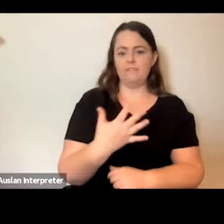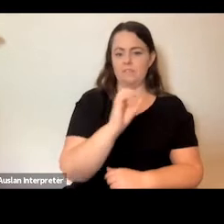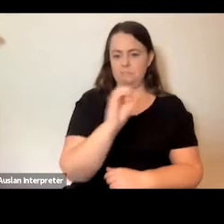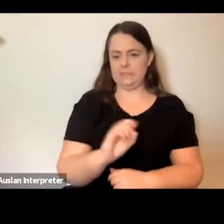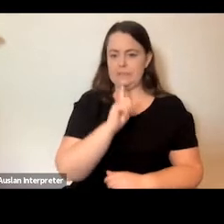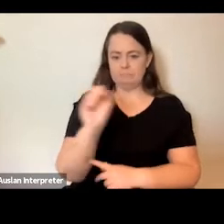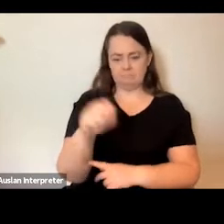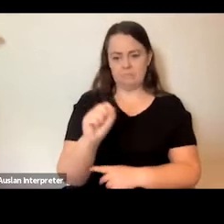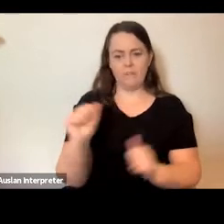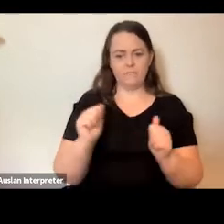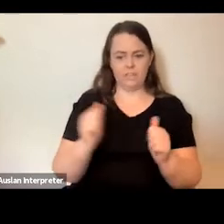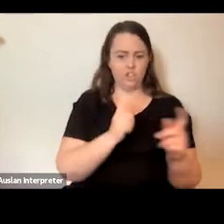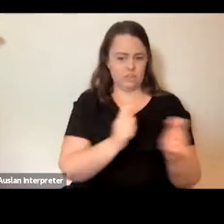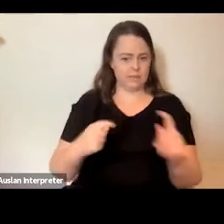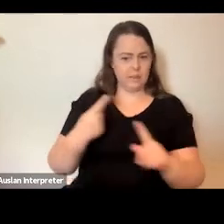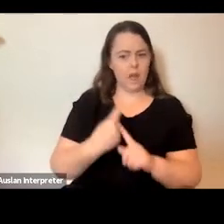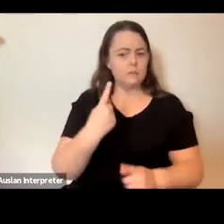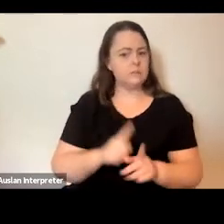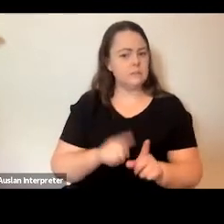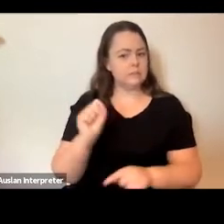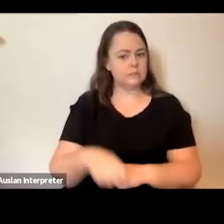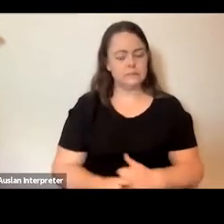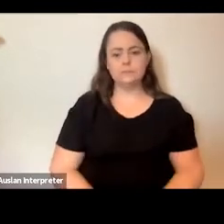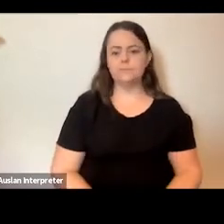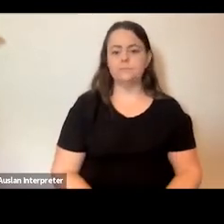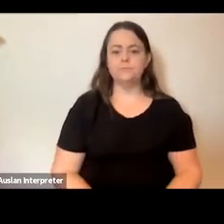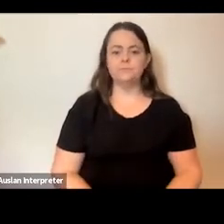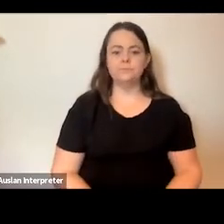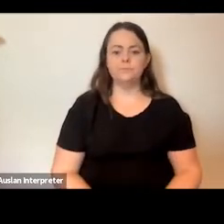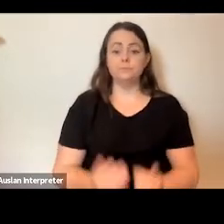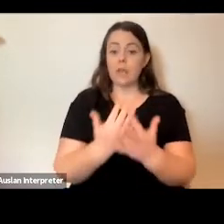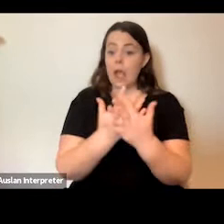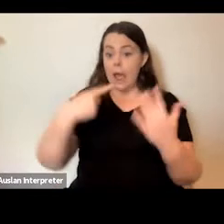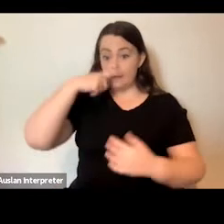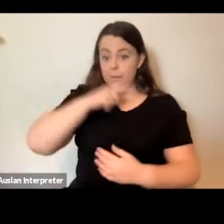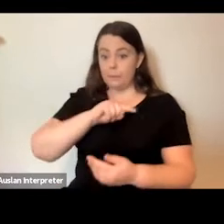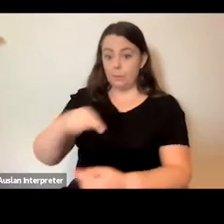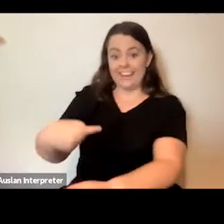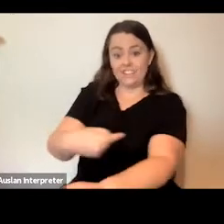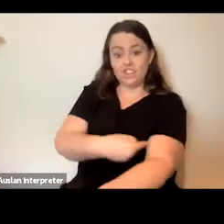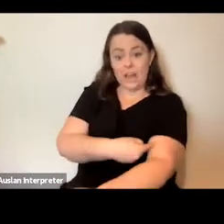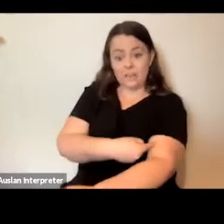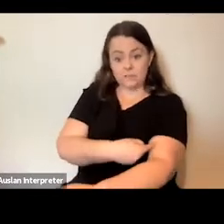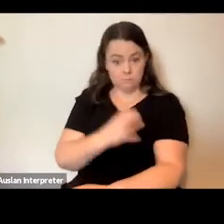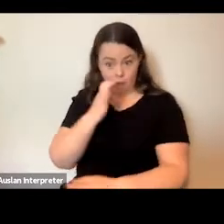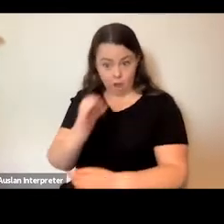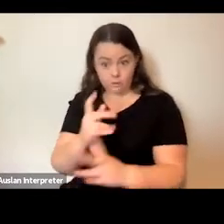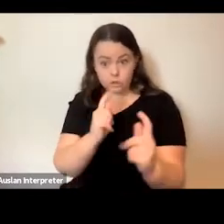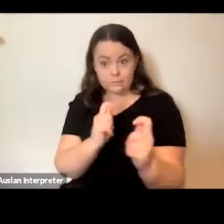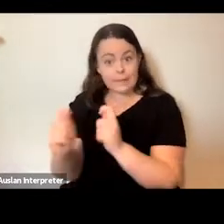asked our ARS participants, so sample of people who inject drugs, if they'd had their drugs tested in the past year,